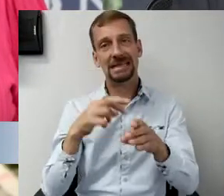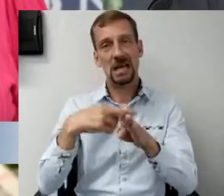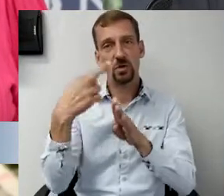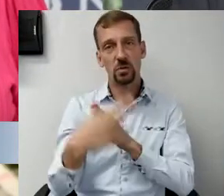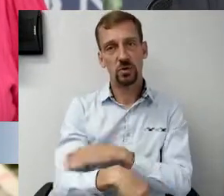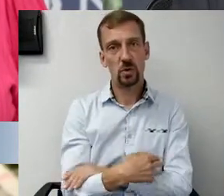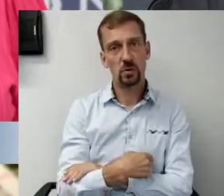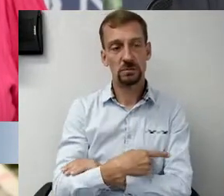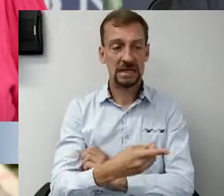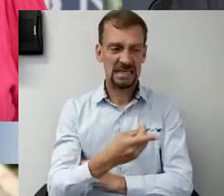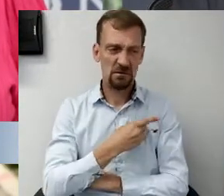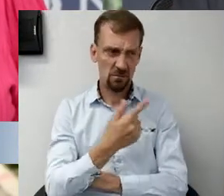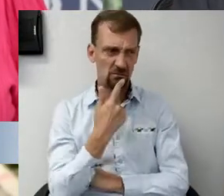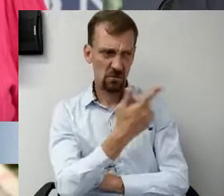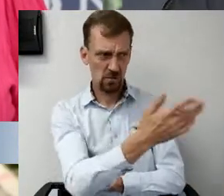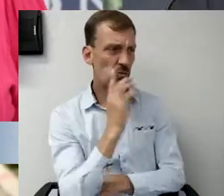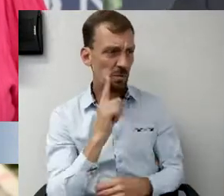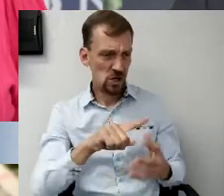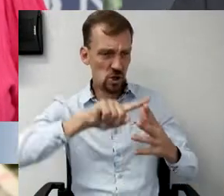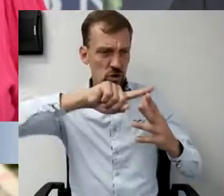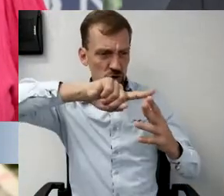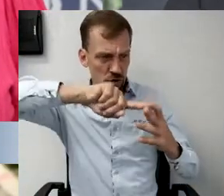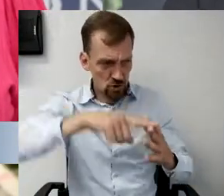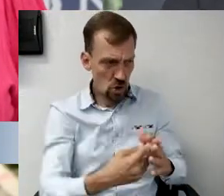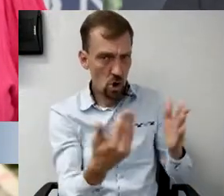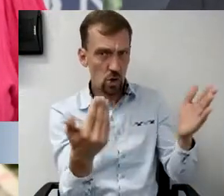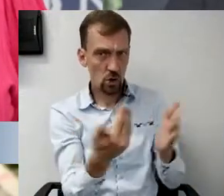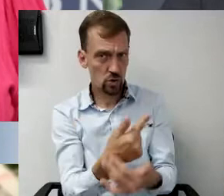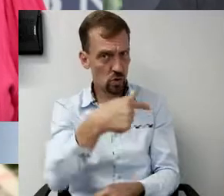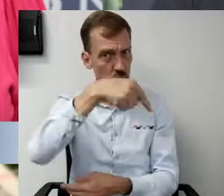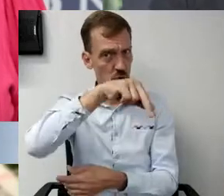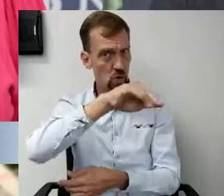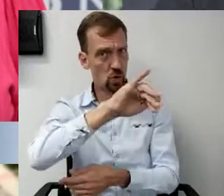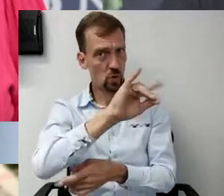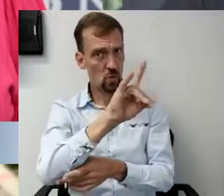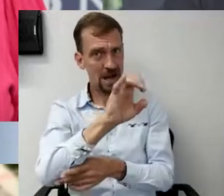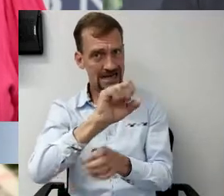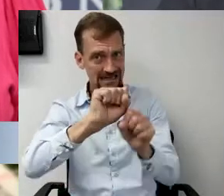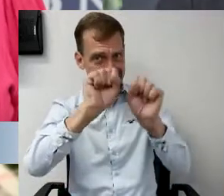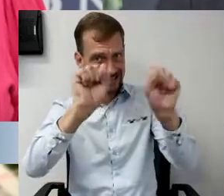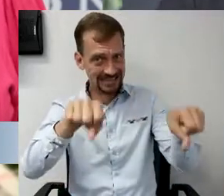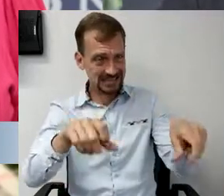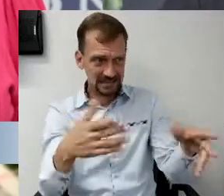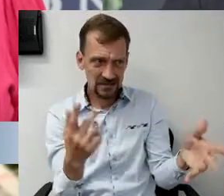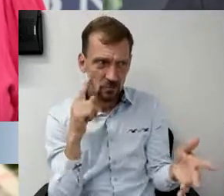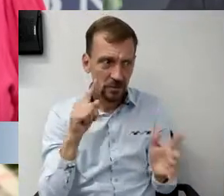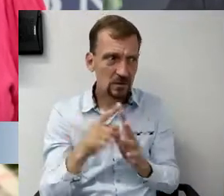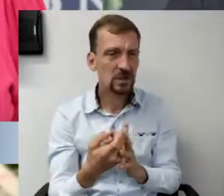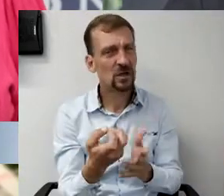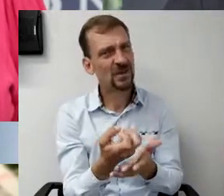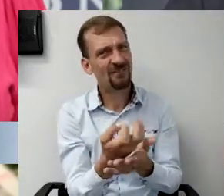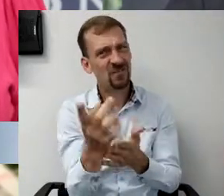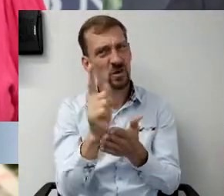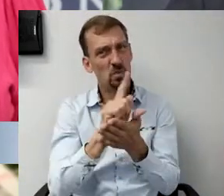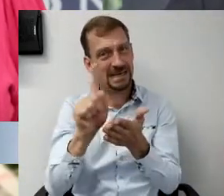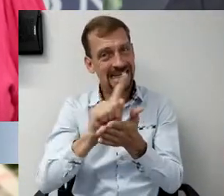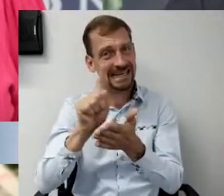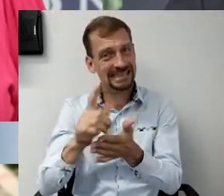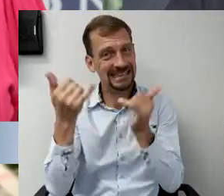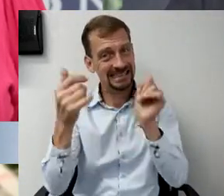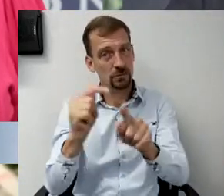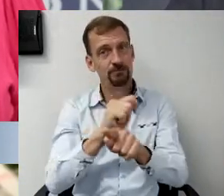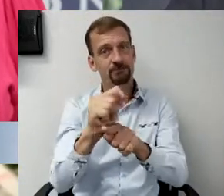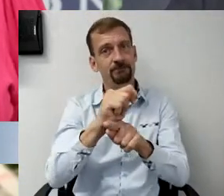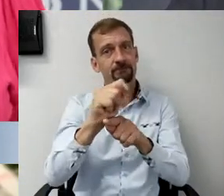think our rollout's going to happen on the Quidel system? It's probably a few weeks away. We're going through the training and